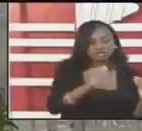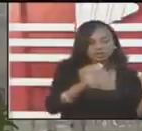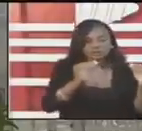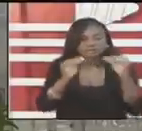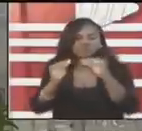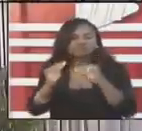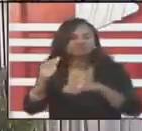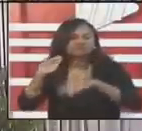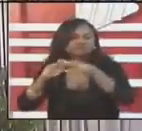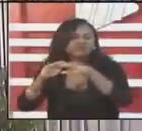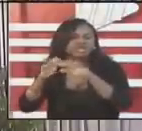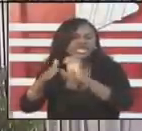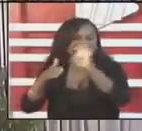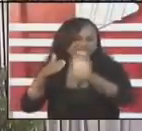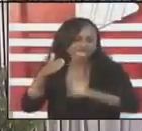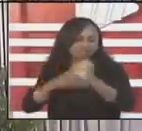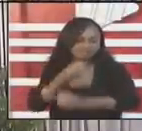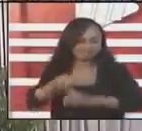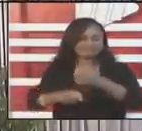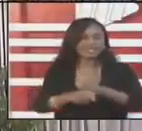We go back to Newsday at this time.